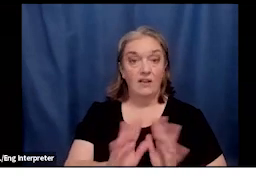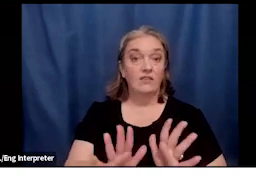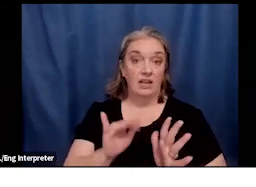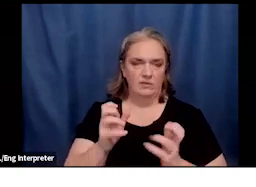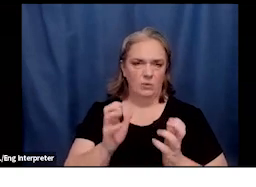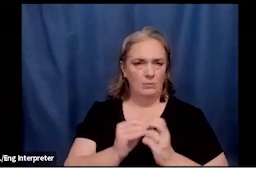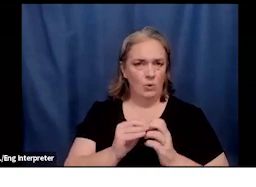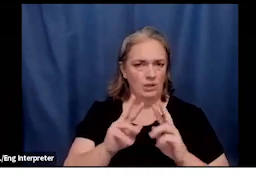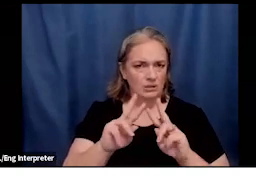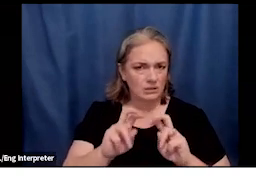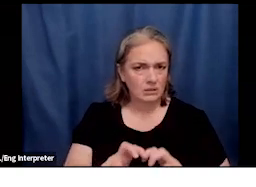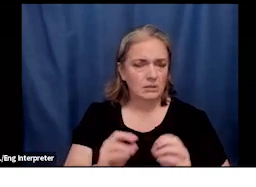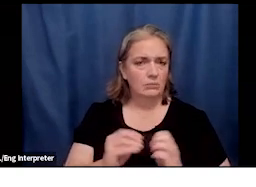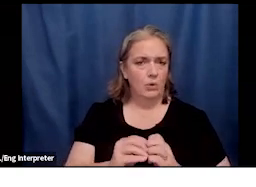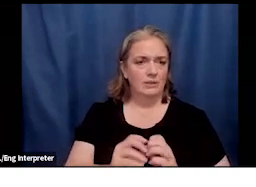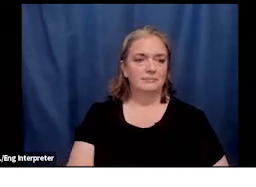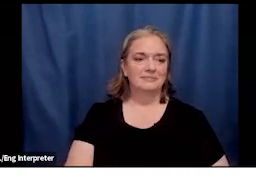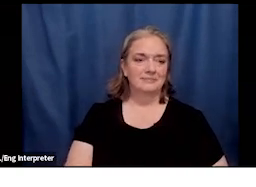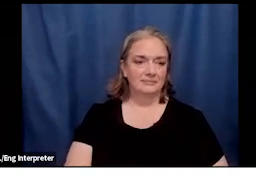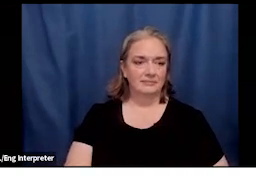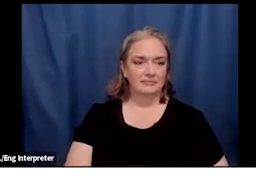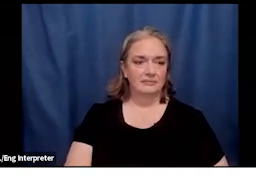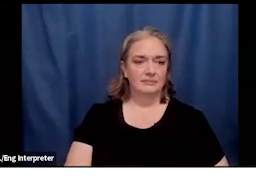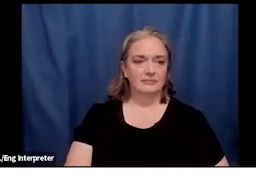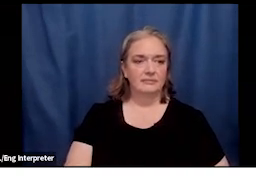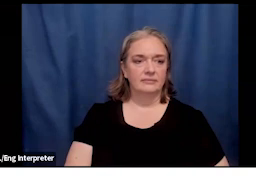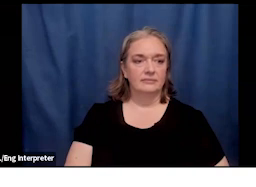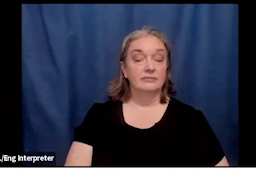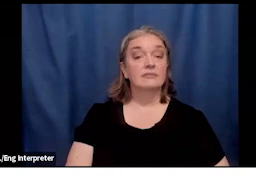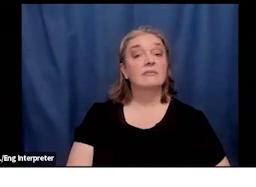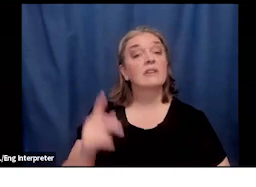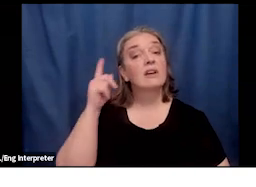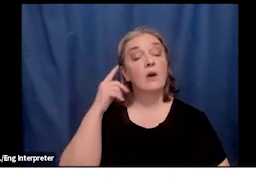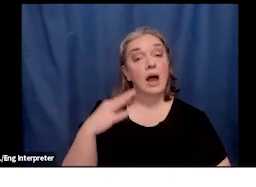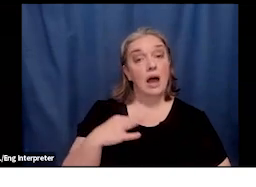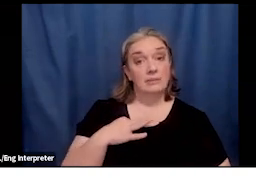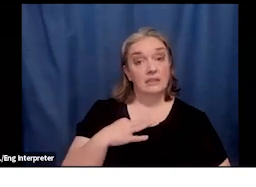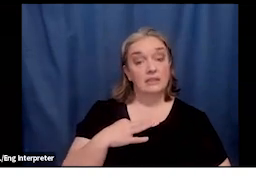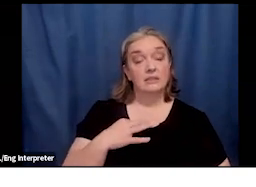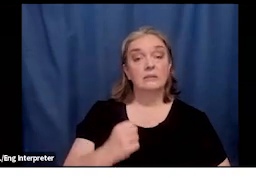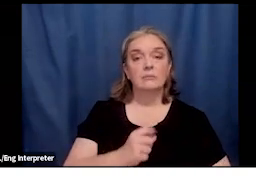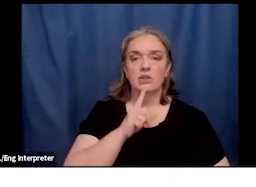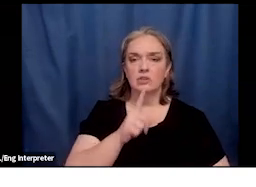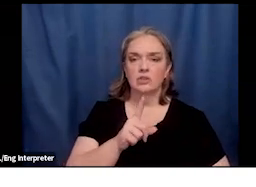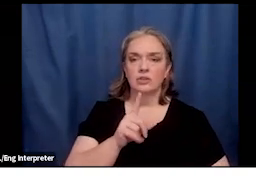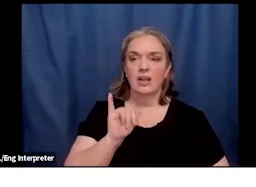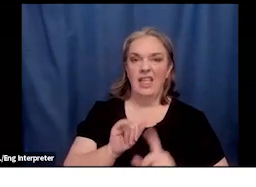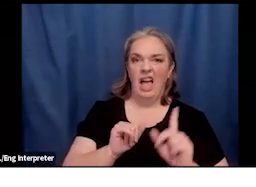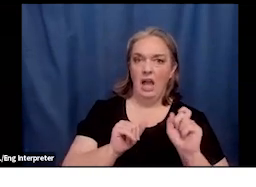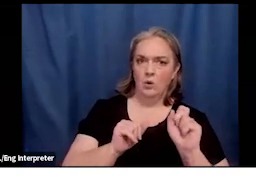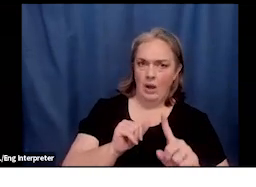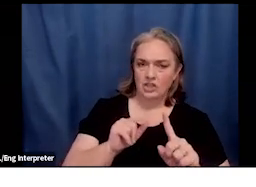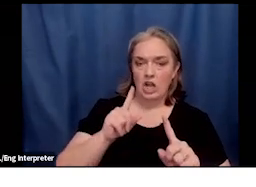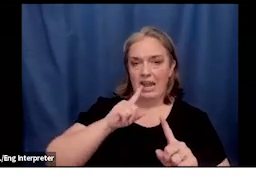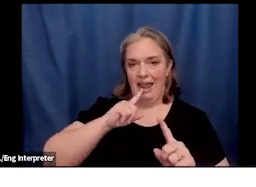a little bit more in on. When it comes to the application, make sure you're really answering the question asked